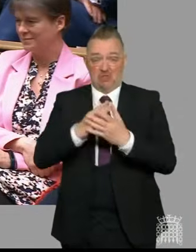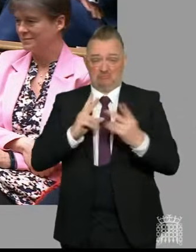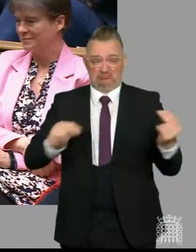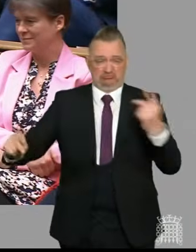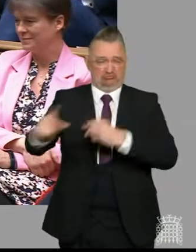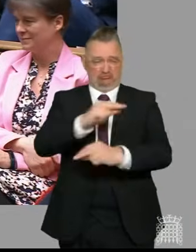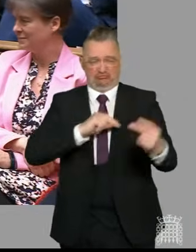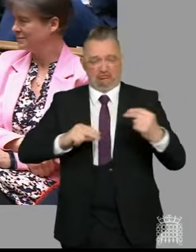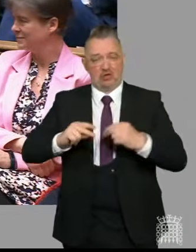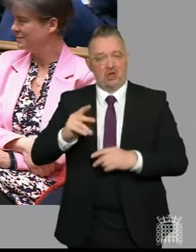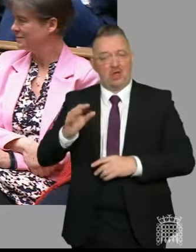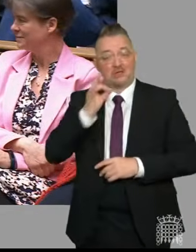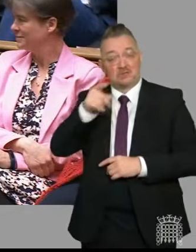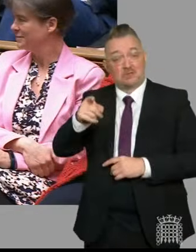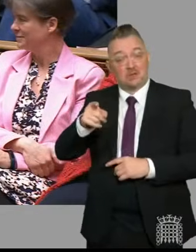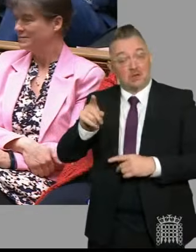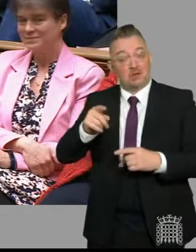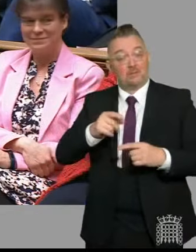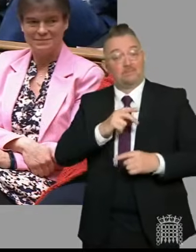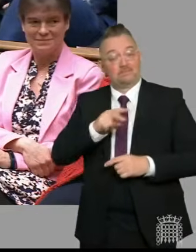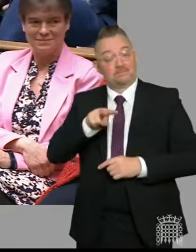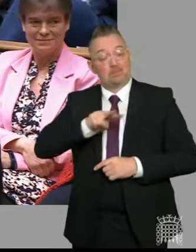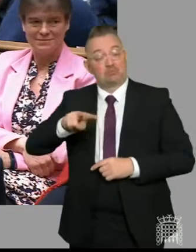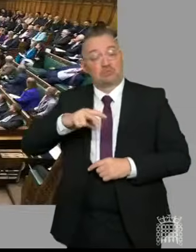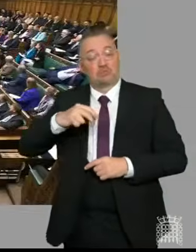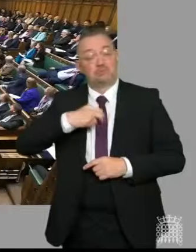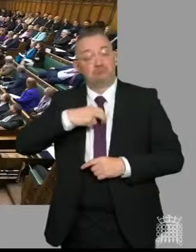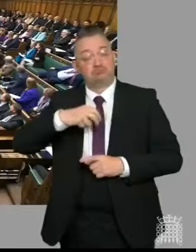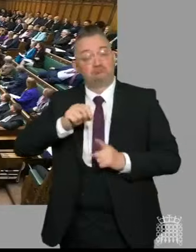that Stoke-on-Trent